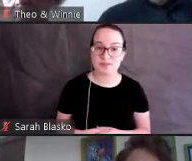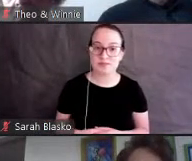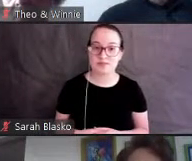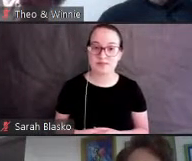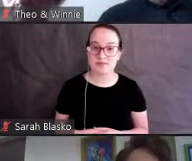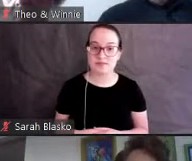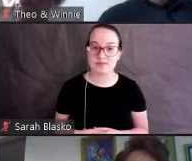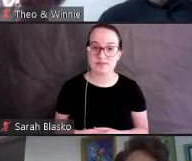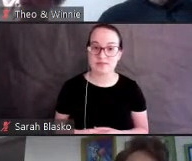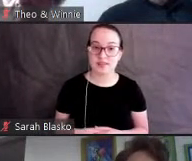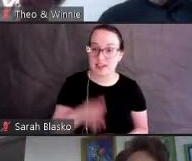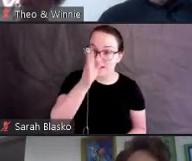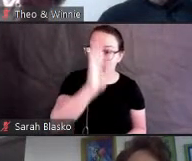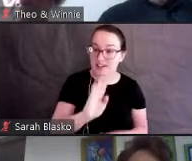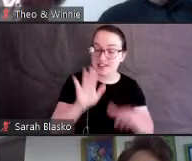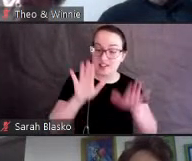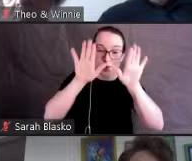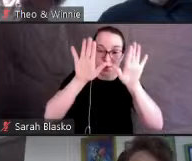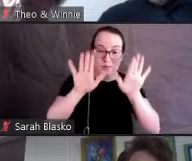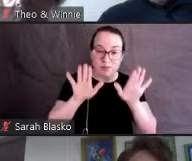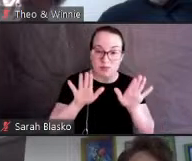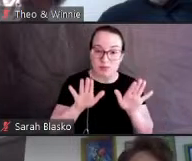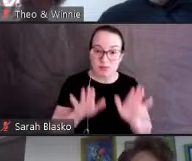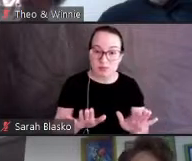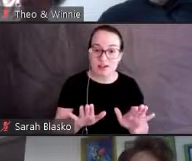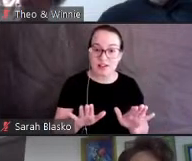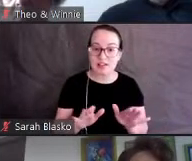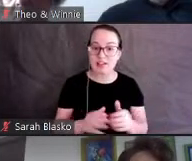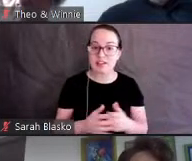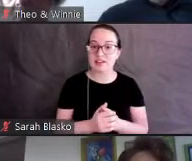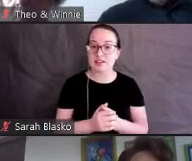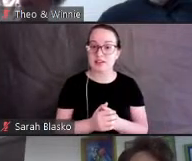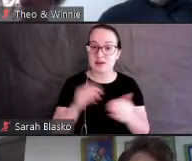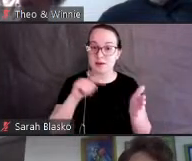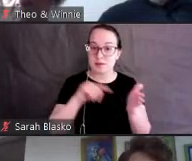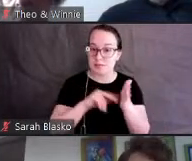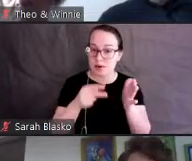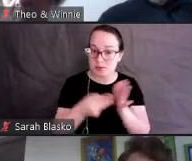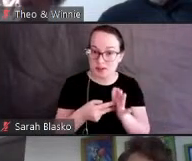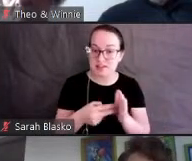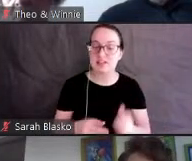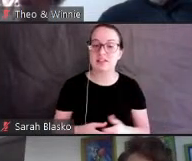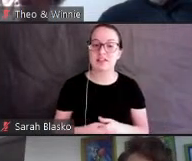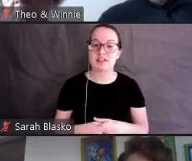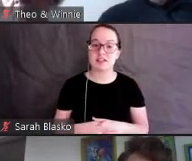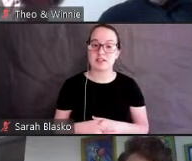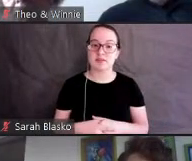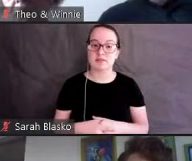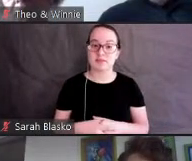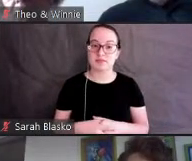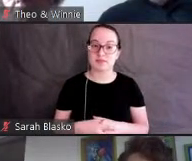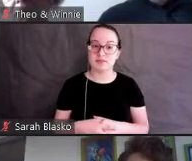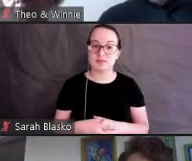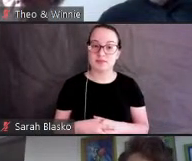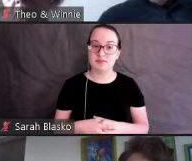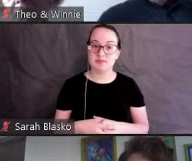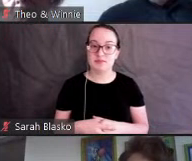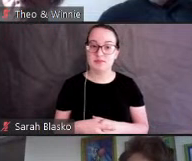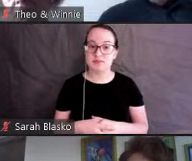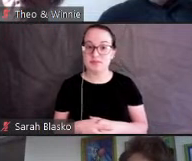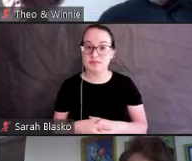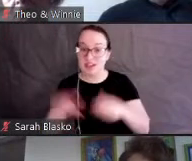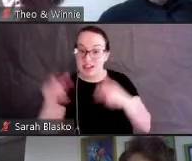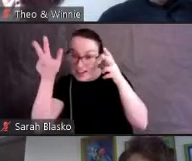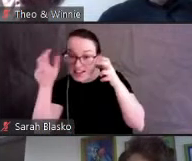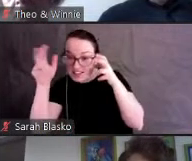his brilliant execution, allowed Satan to use his own tactics to bring about the salvation of the people of God.